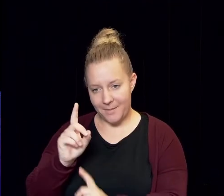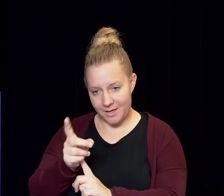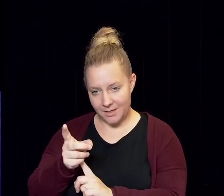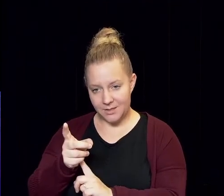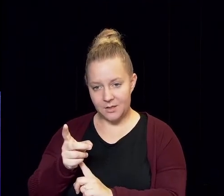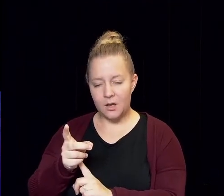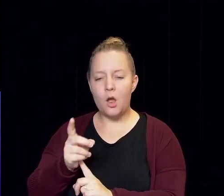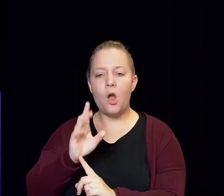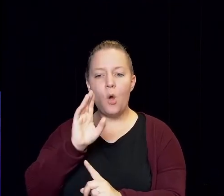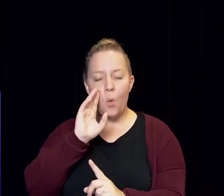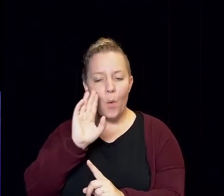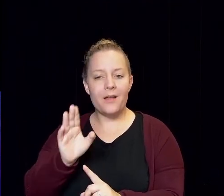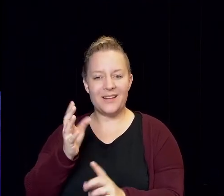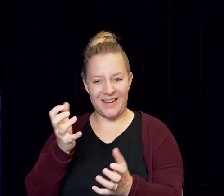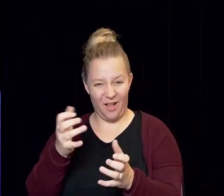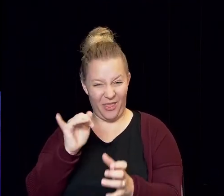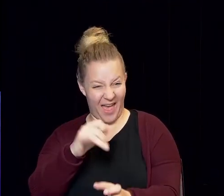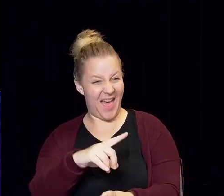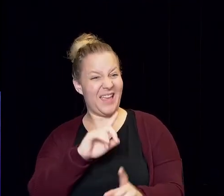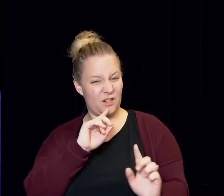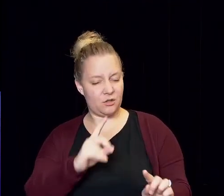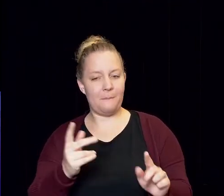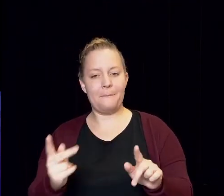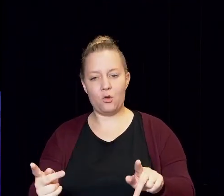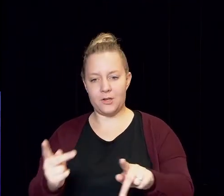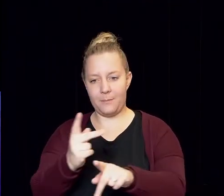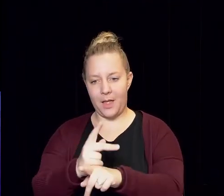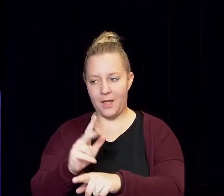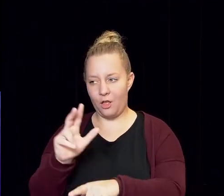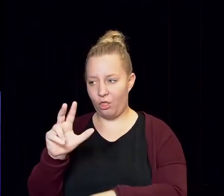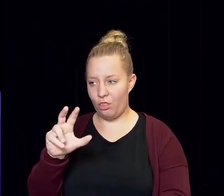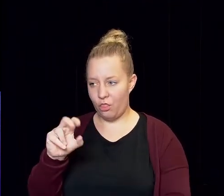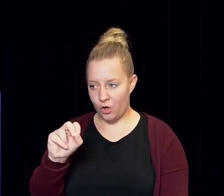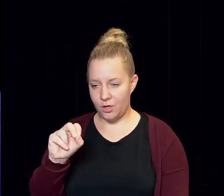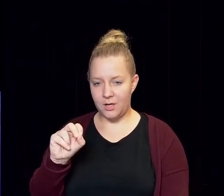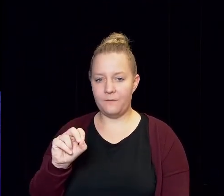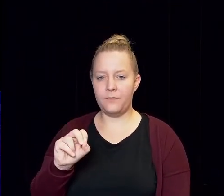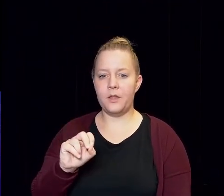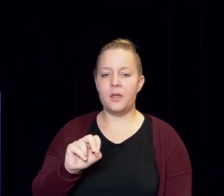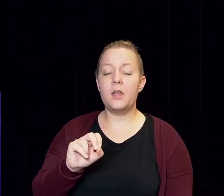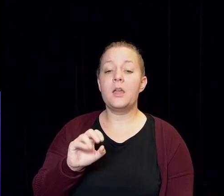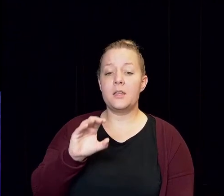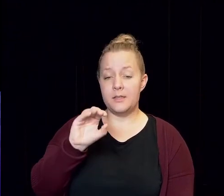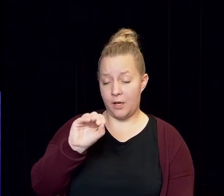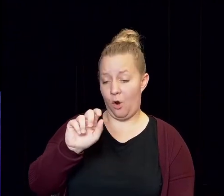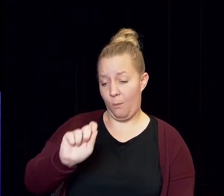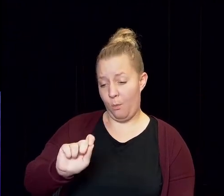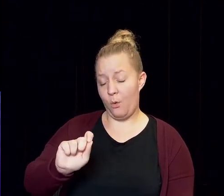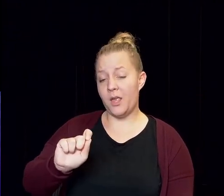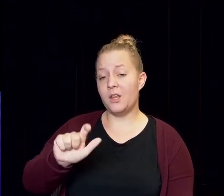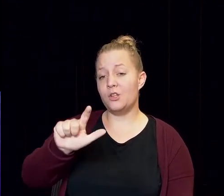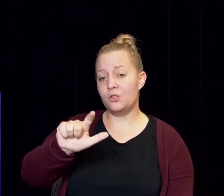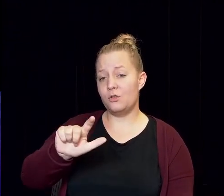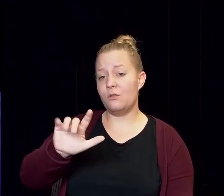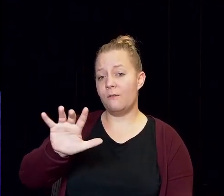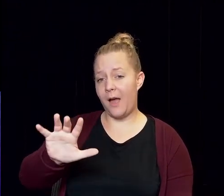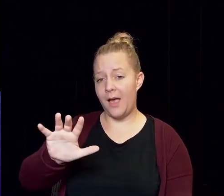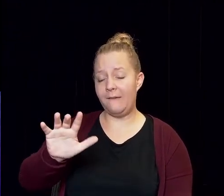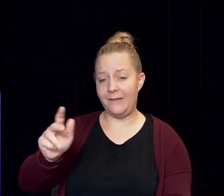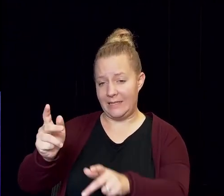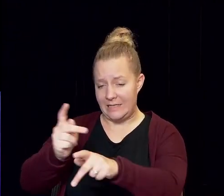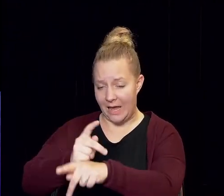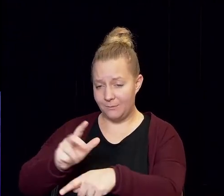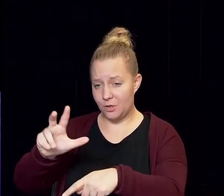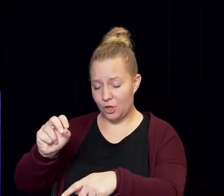and I'm going to multiply it by 30. So this answer is 0.25 times 30. When I multiply that out